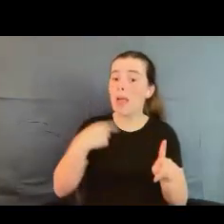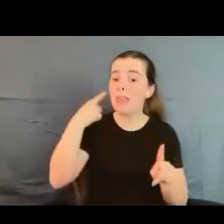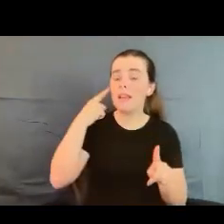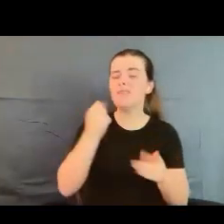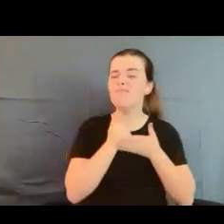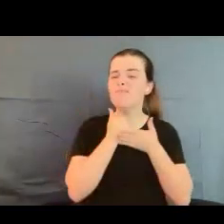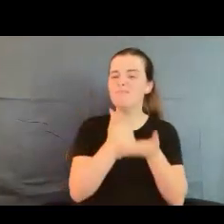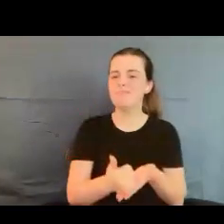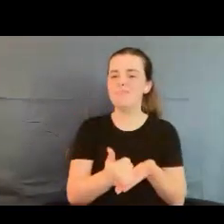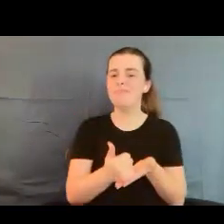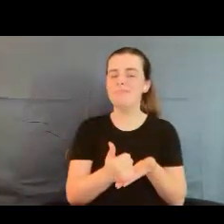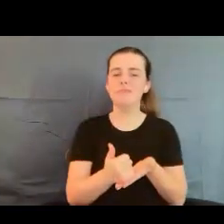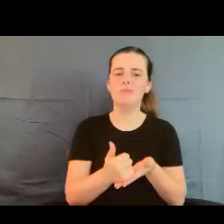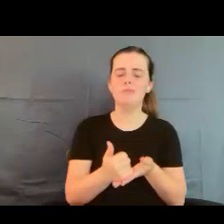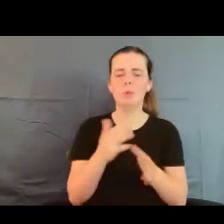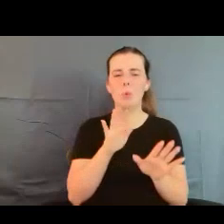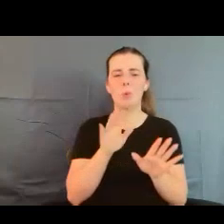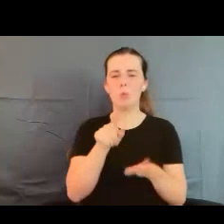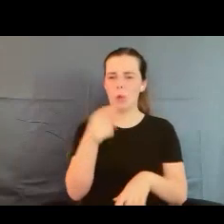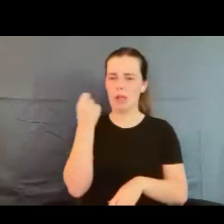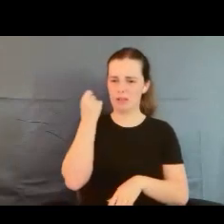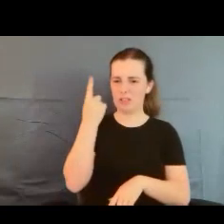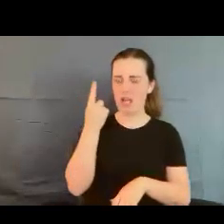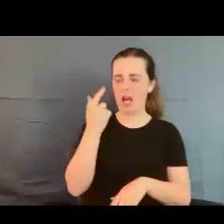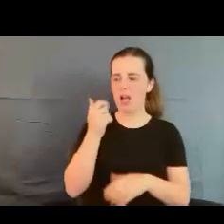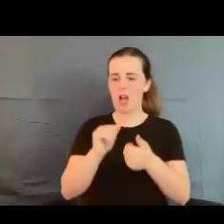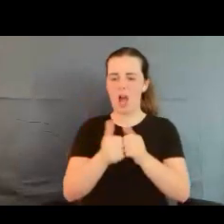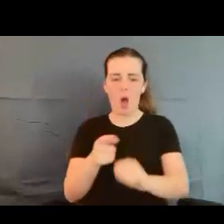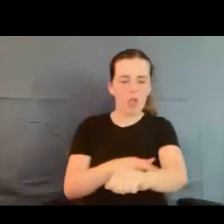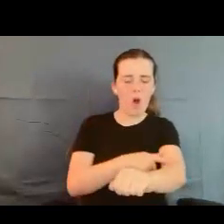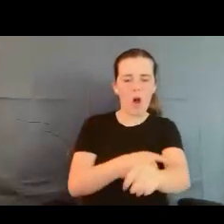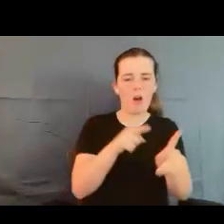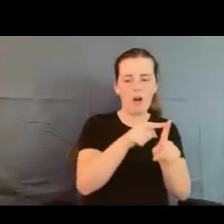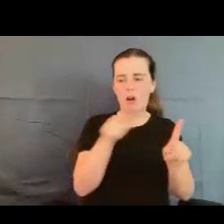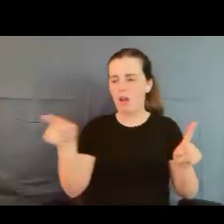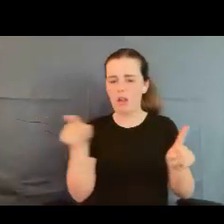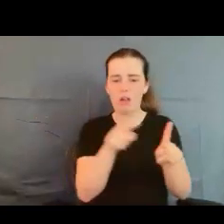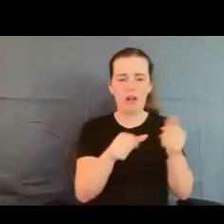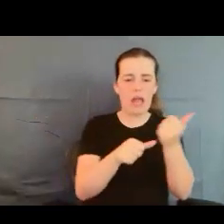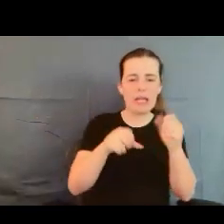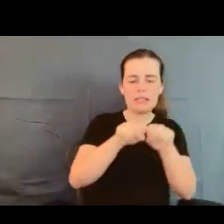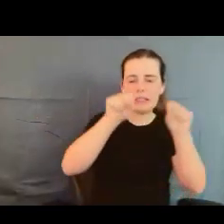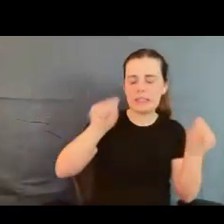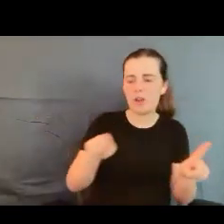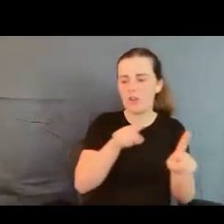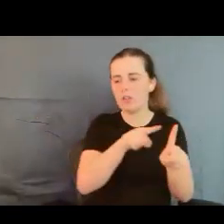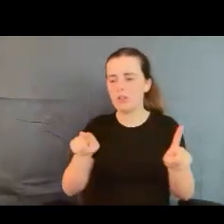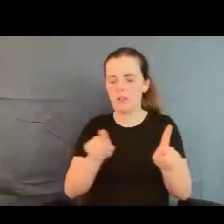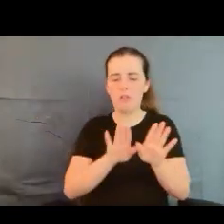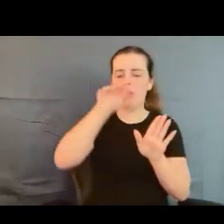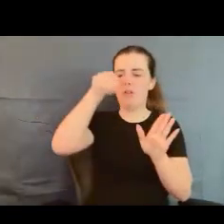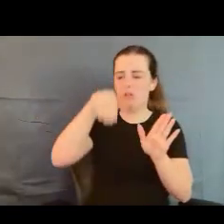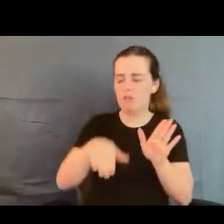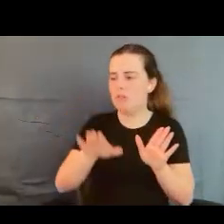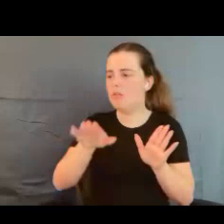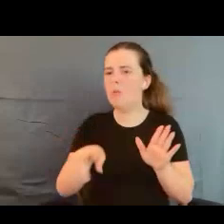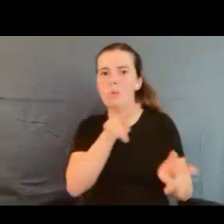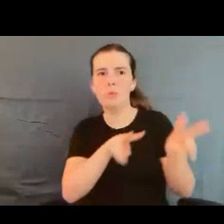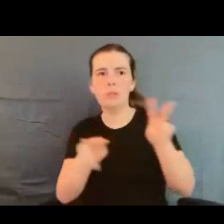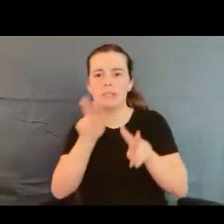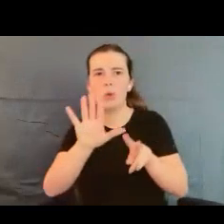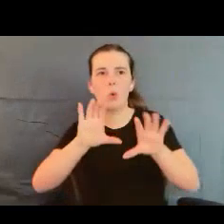understand how long different aid stations are, when you can see your crew, the ascent, the descent, and then most importantly, I